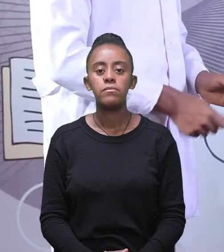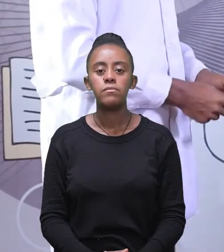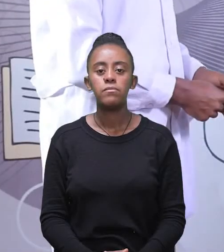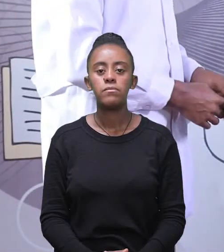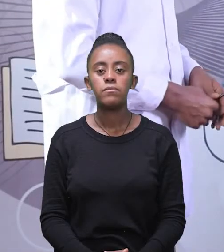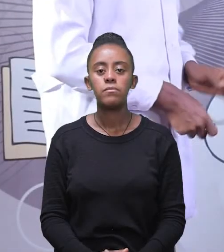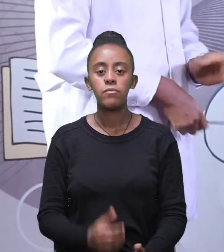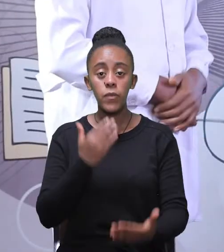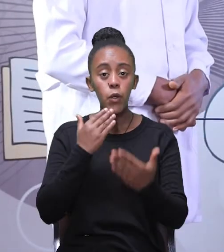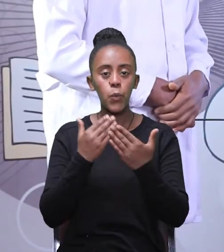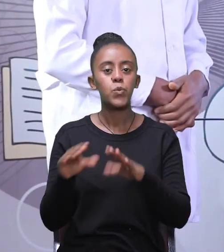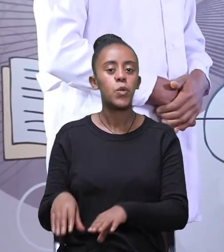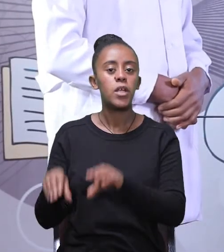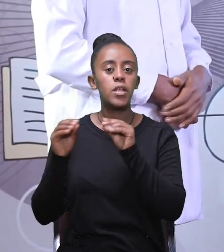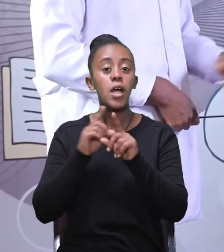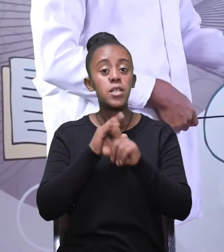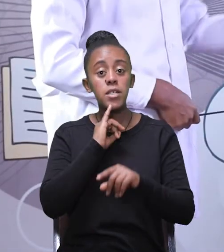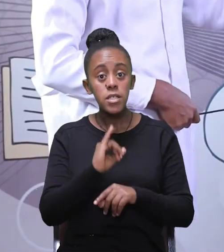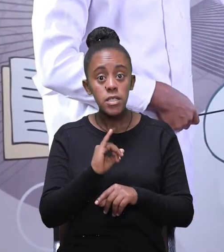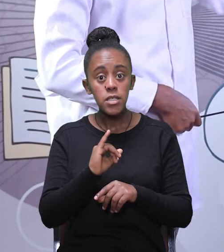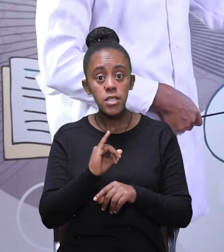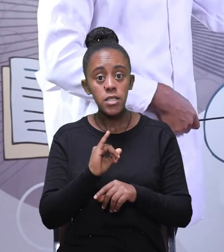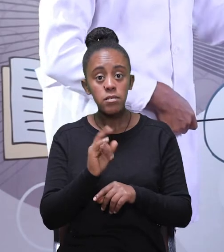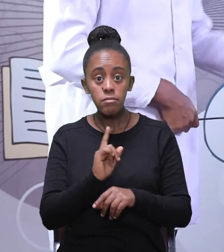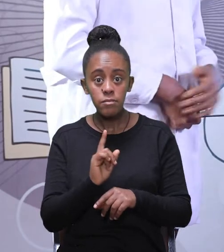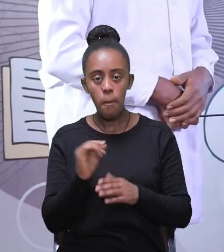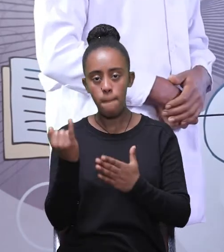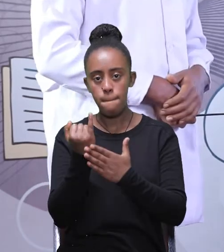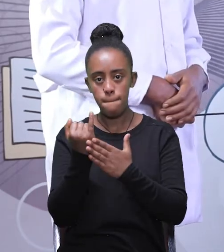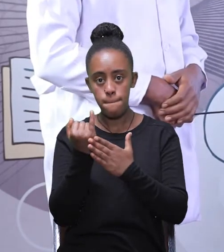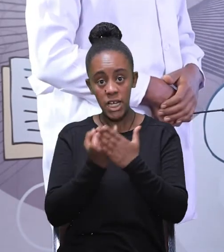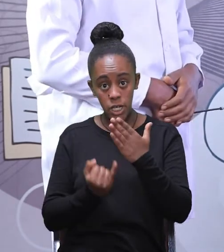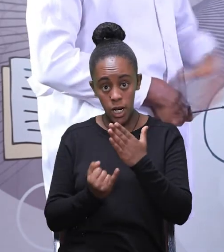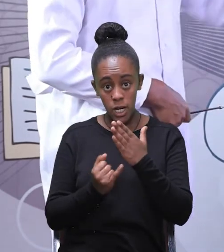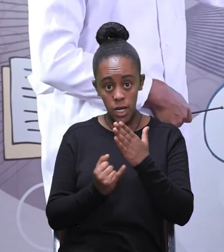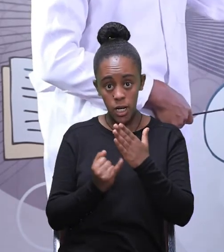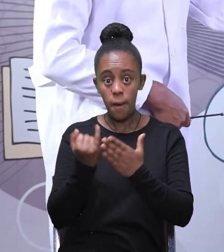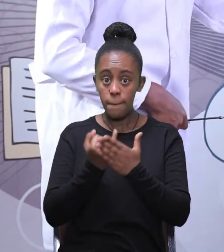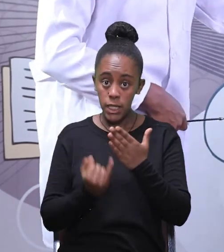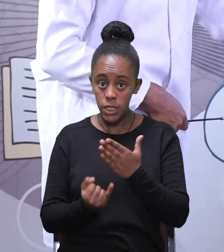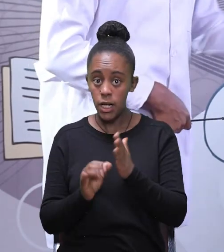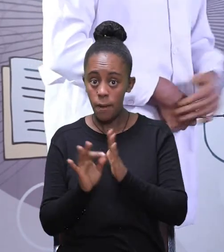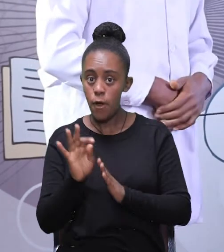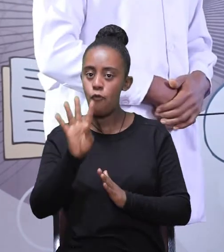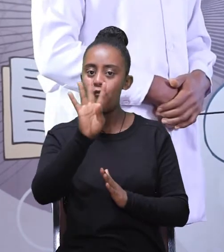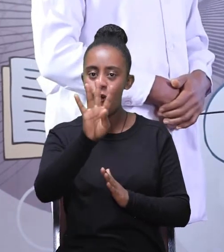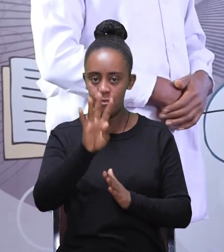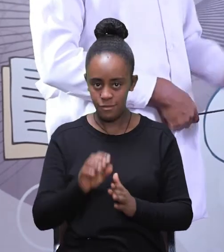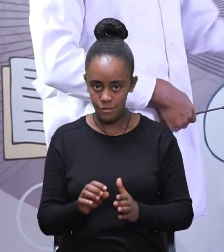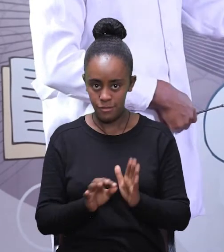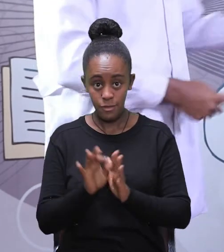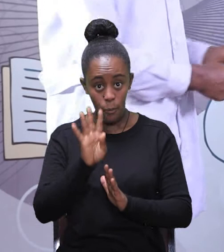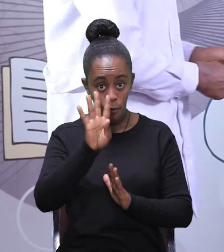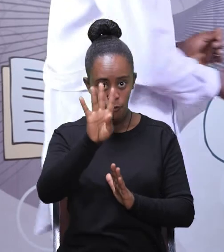Thank you, student. The answer is what? Picture number 3. Picture number 4. Picture